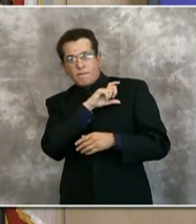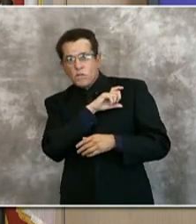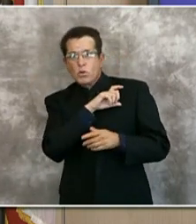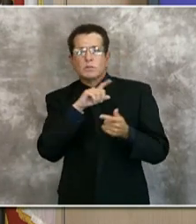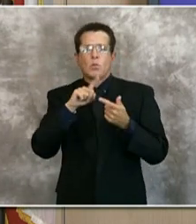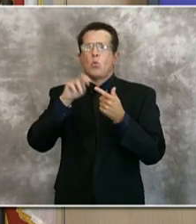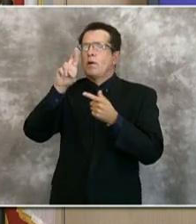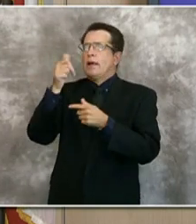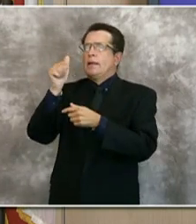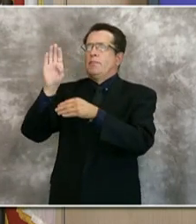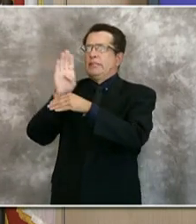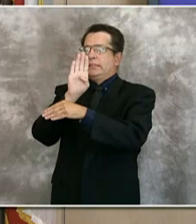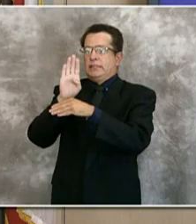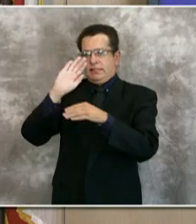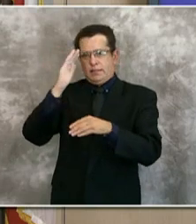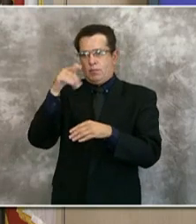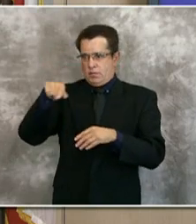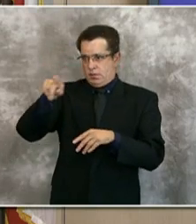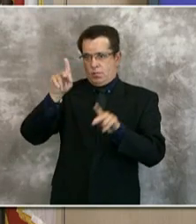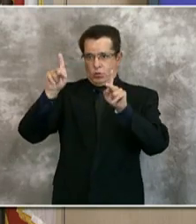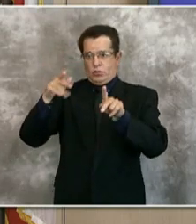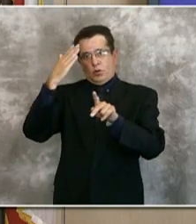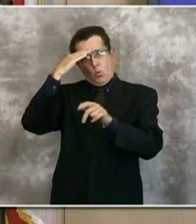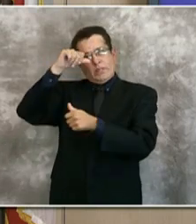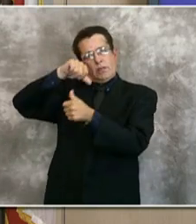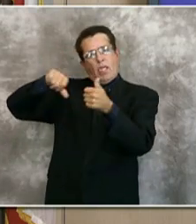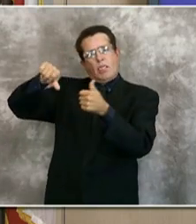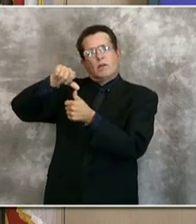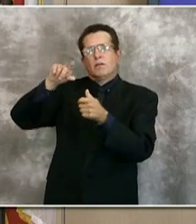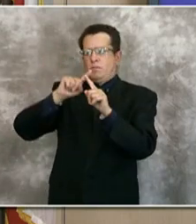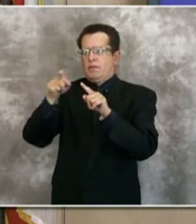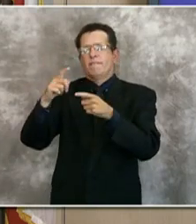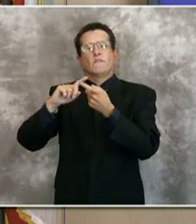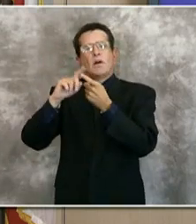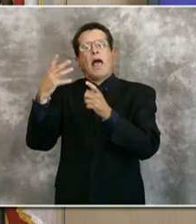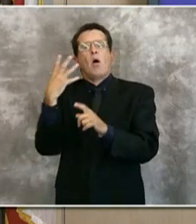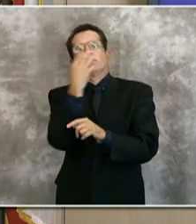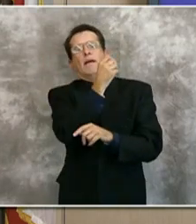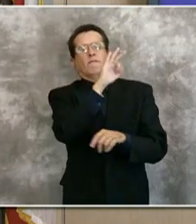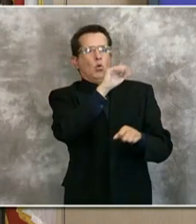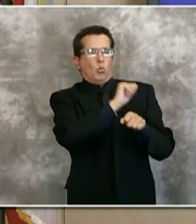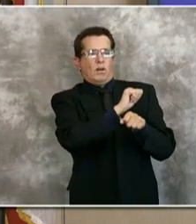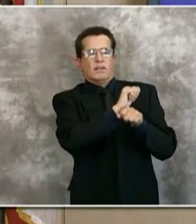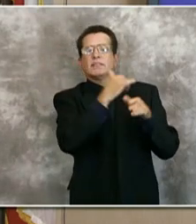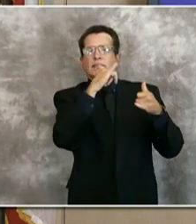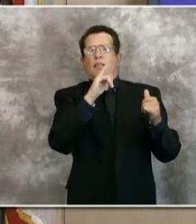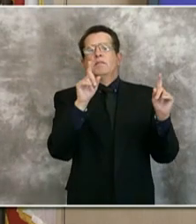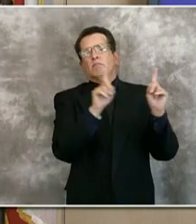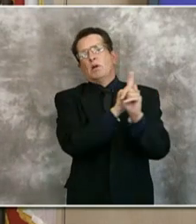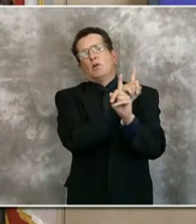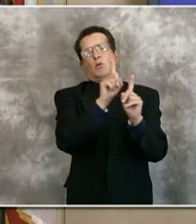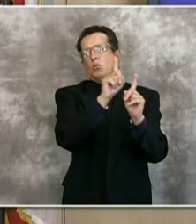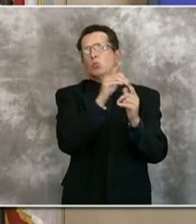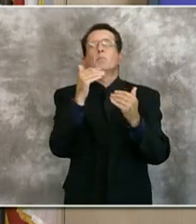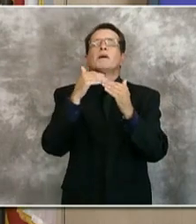there is that trend of people who know each other, not just at work, but outside the work environment.